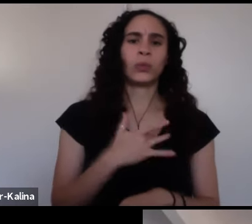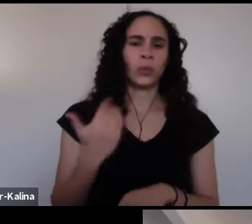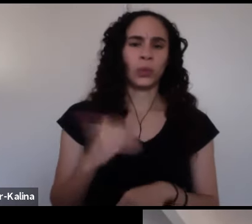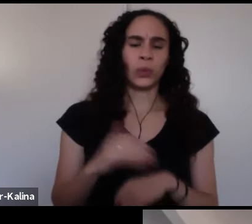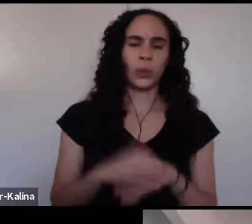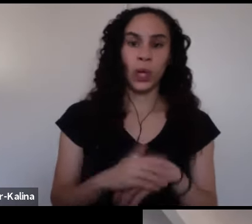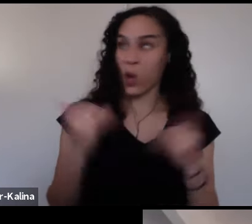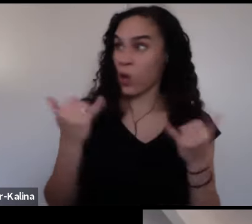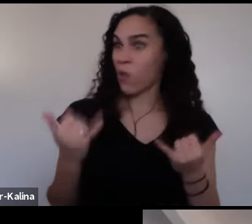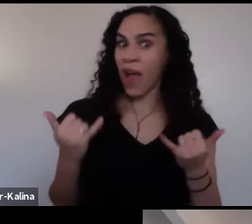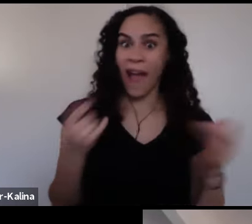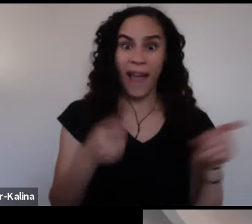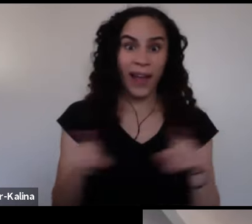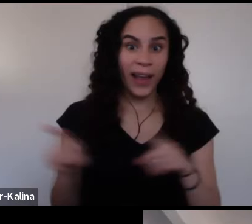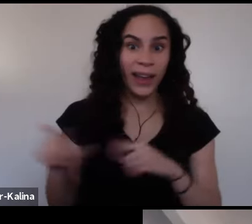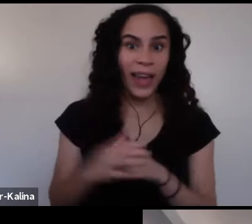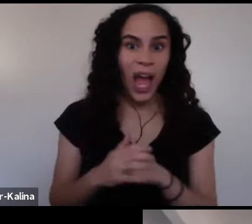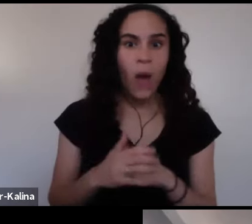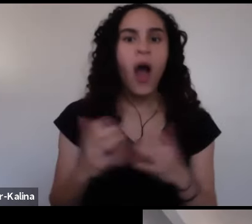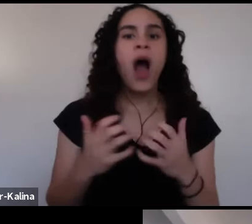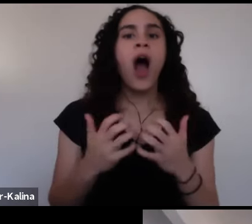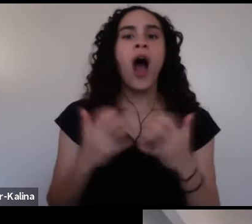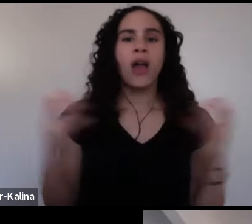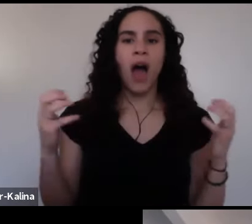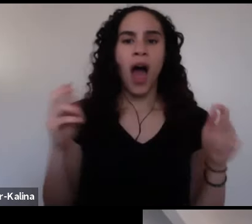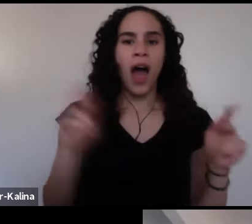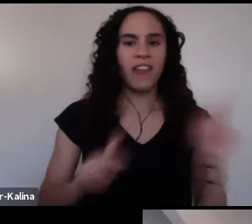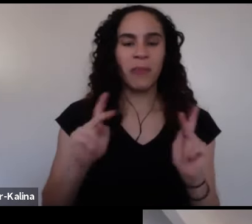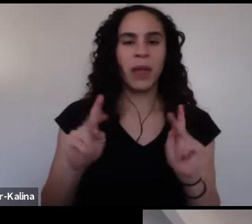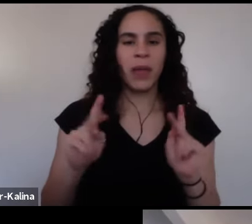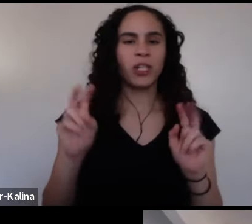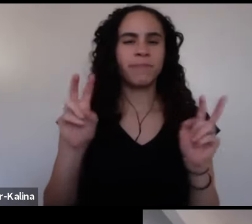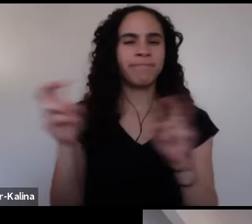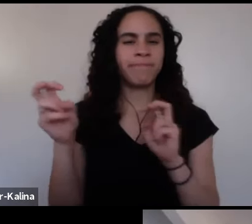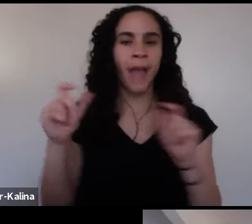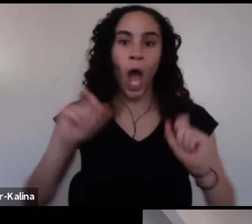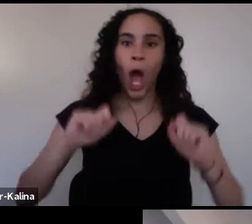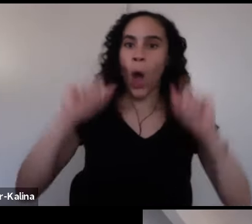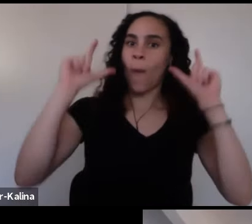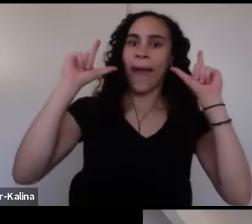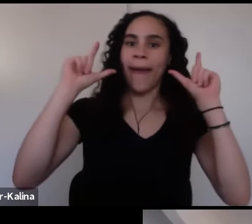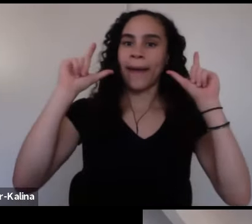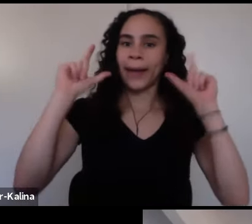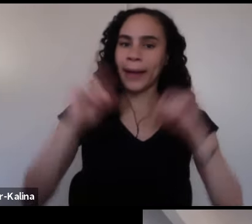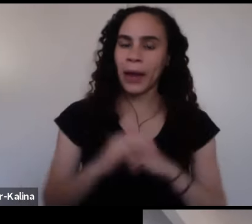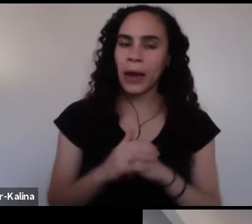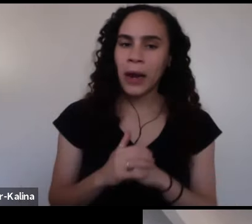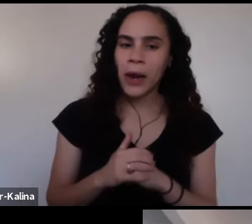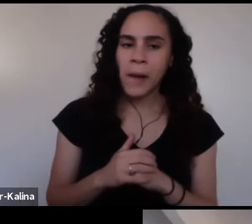lot of new people awakening, and to